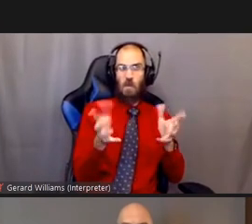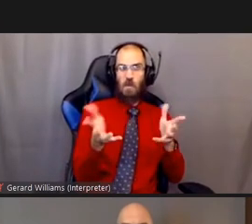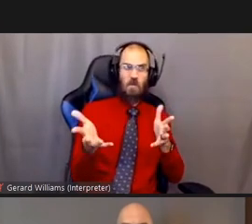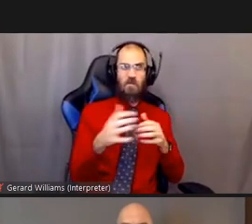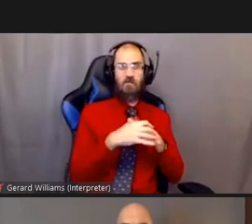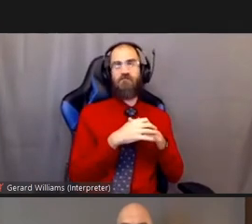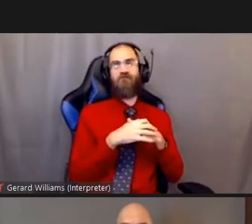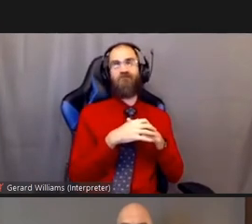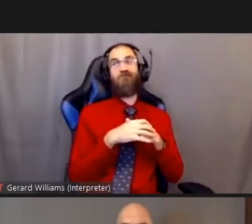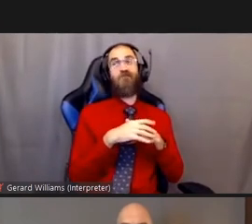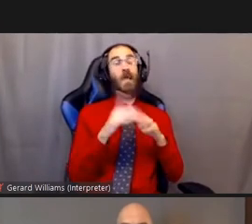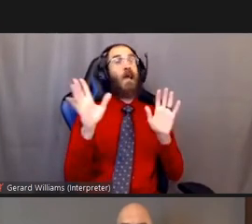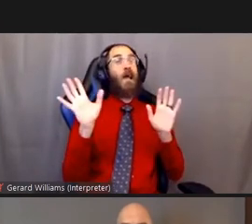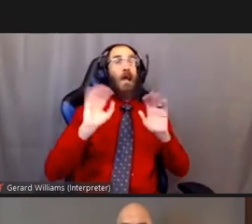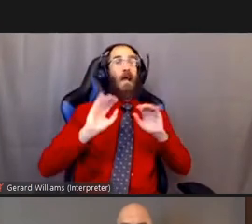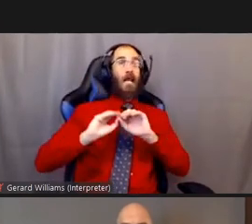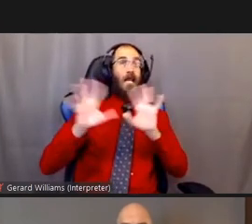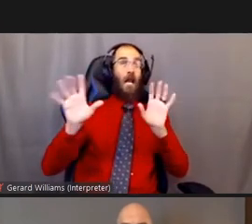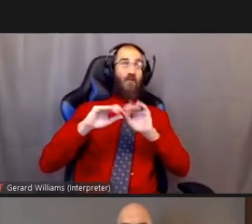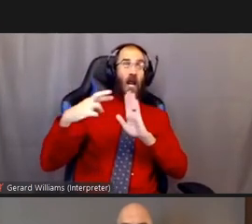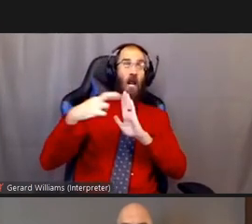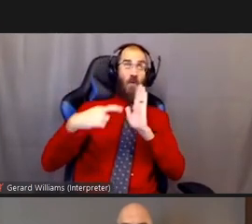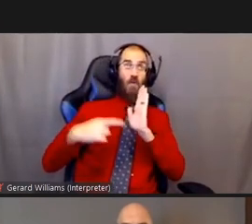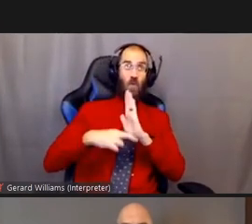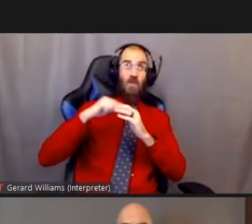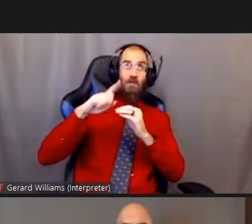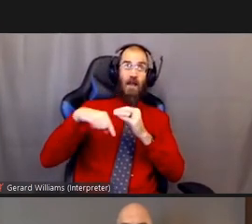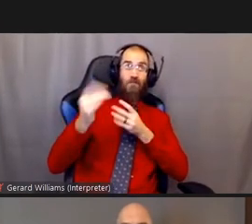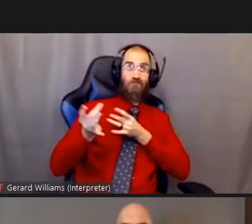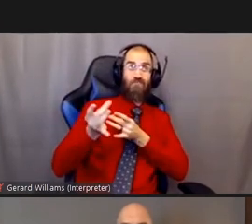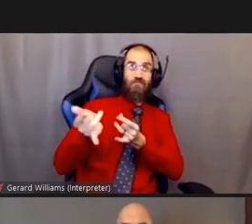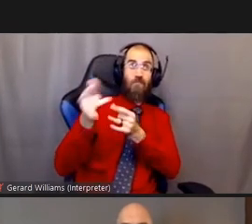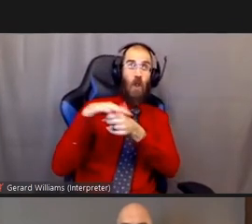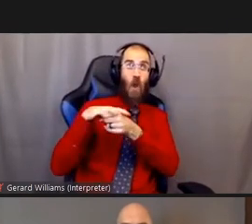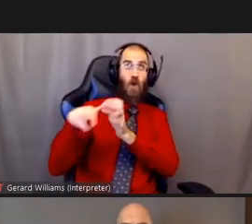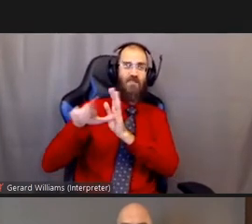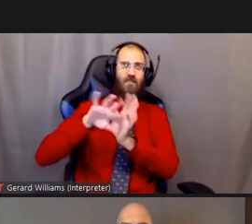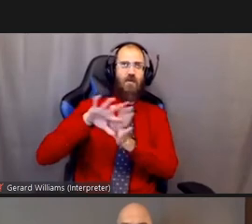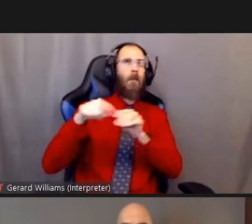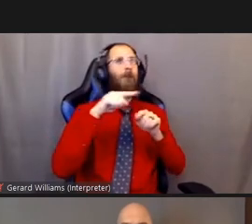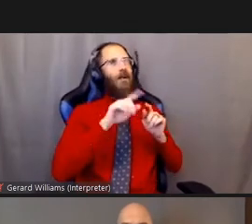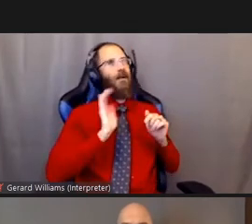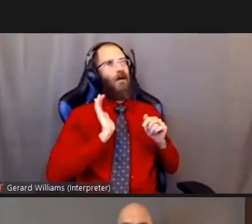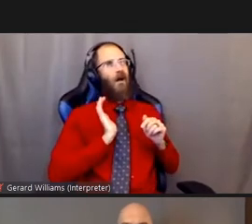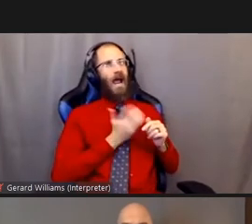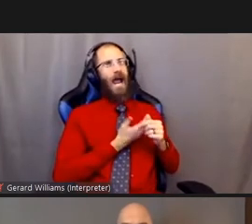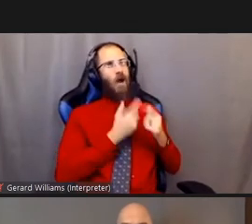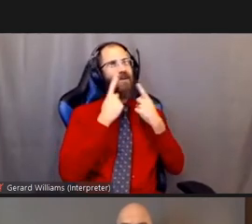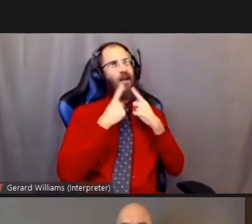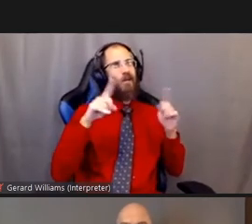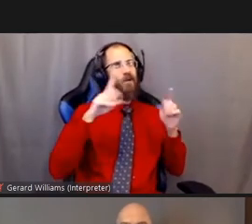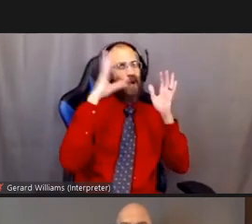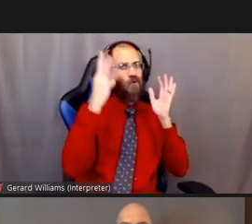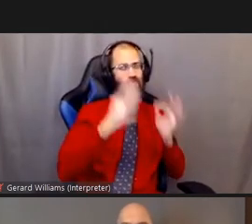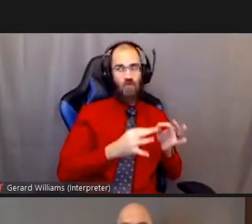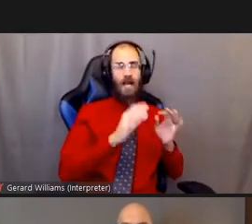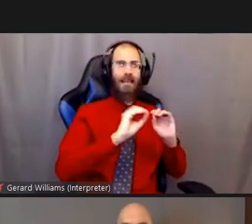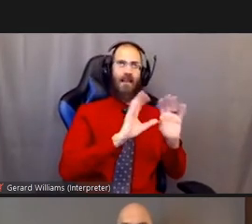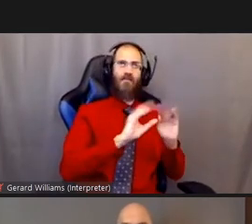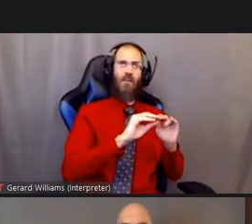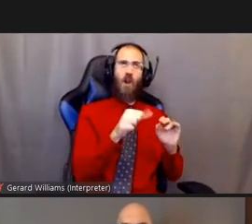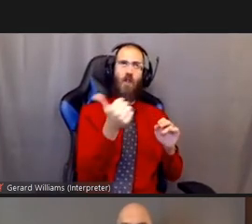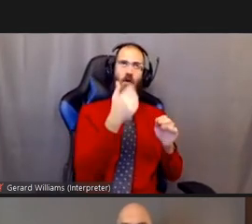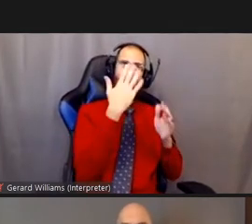Separate from clarifying the rules on streamlined local review, the declaratory ruling clarified a portion of the FCC's rules on environmental